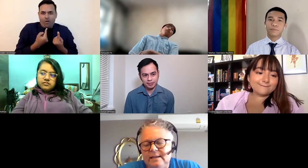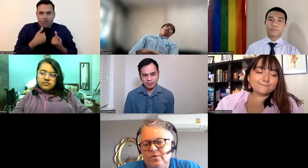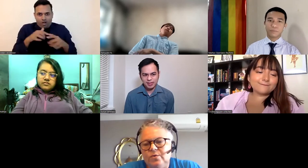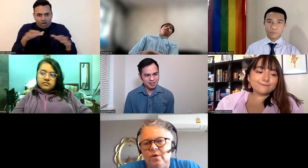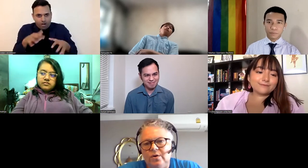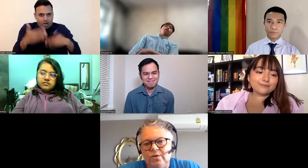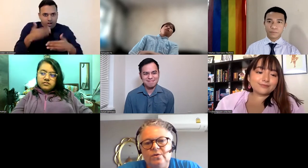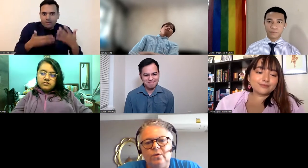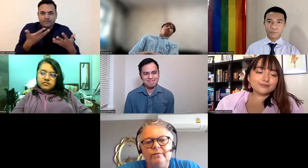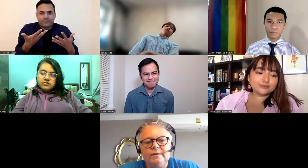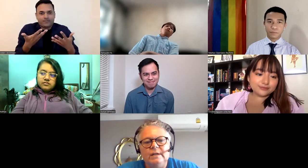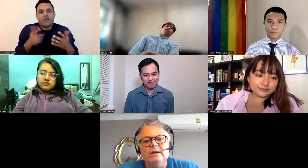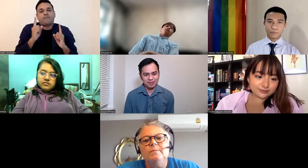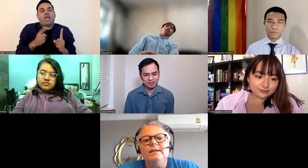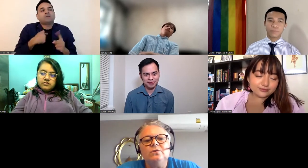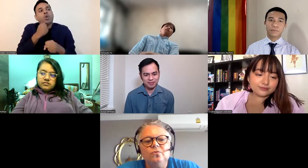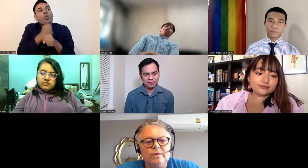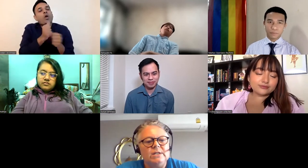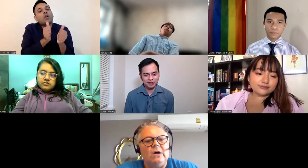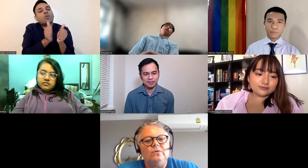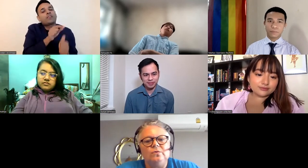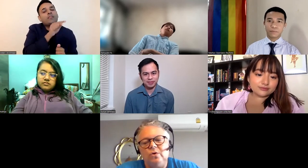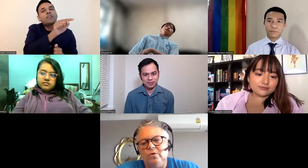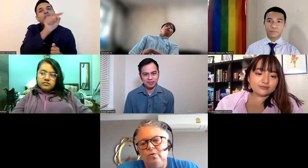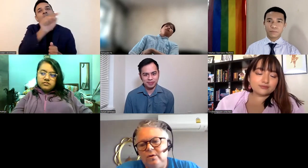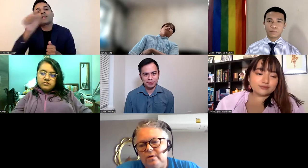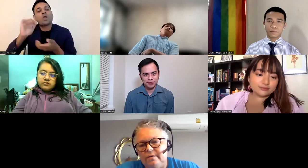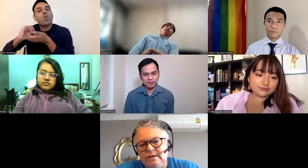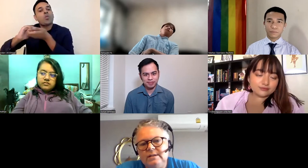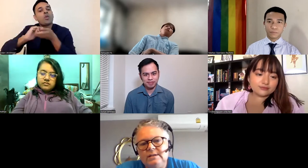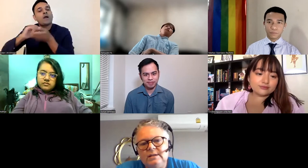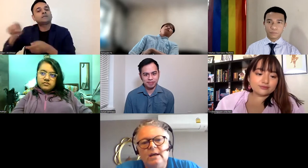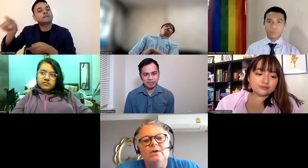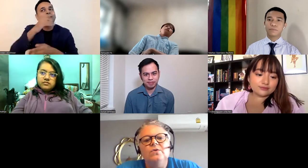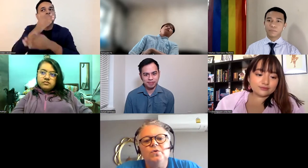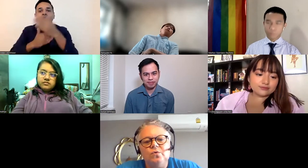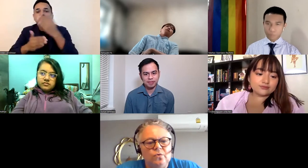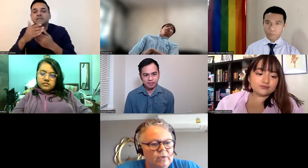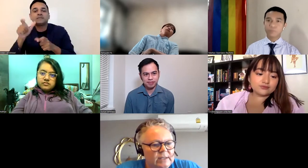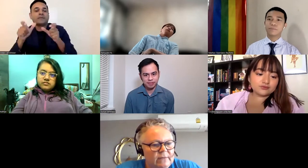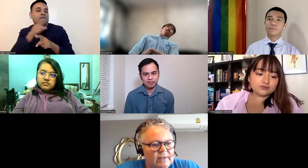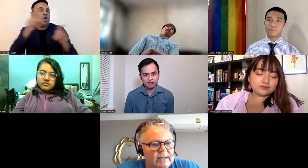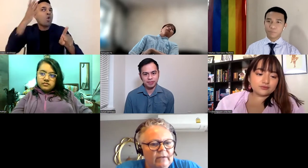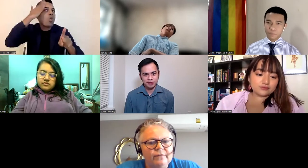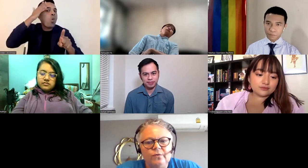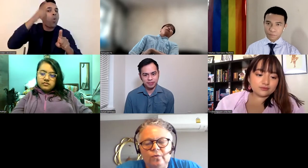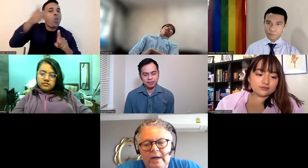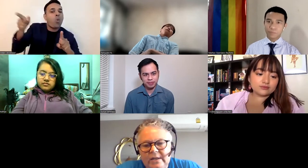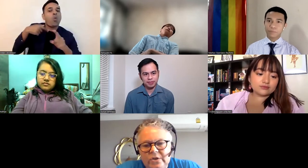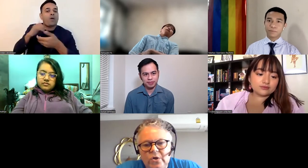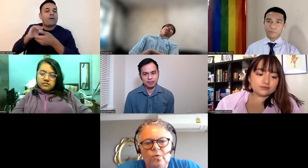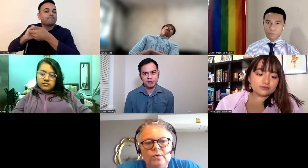these issues are not solved, please do reach out to your local governance, to UNICEF itself,